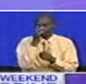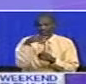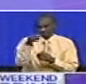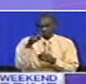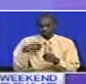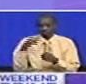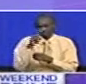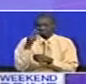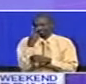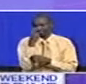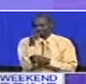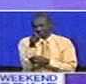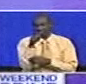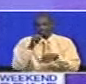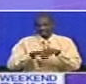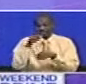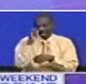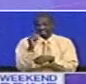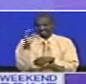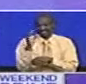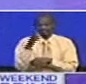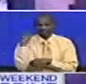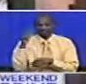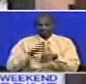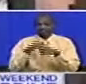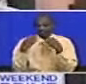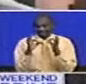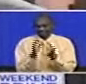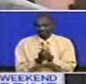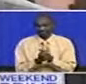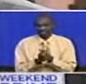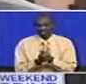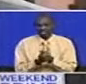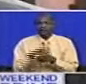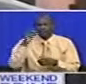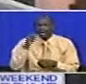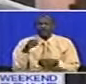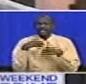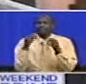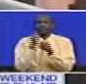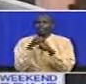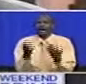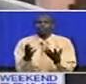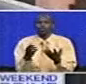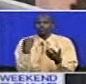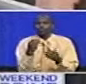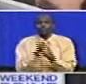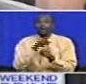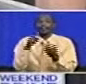core suspect at the ICC before being set free. Mudhaura, ni mtu ya kupewa kazi, sasa vijana watafanya kazi lini?